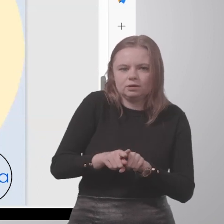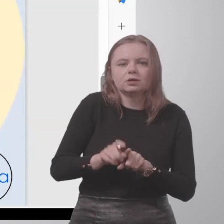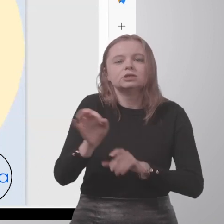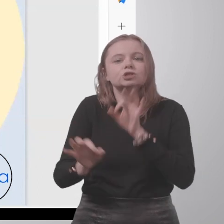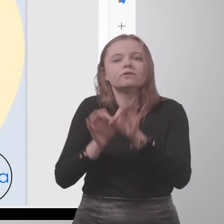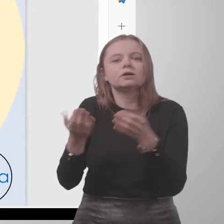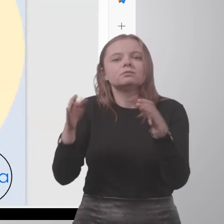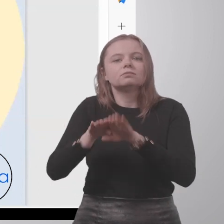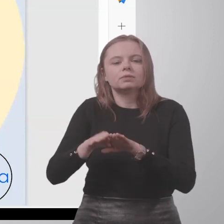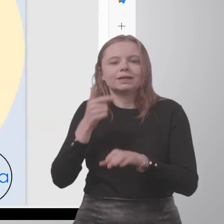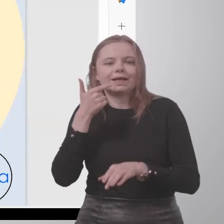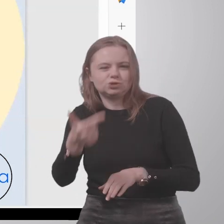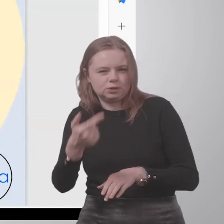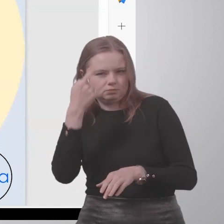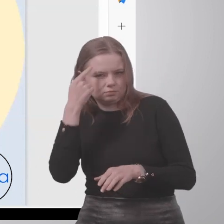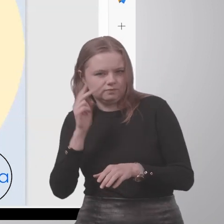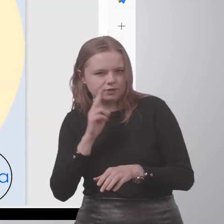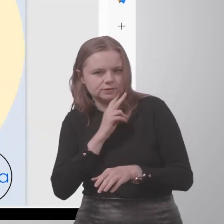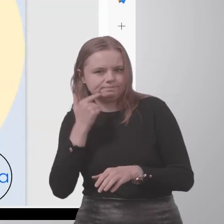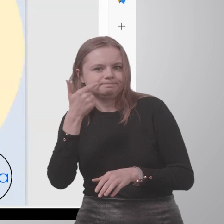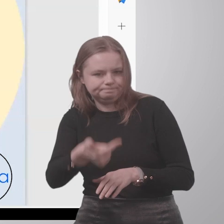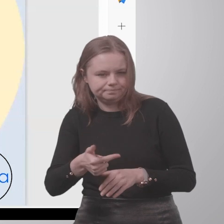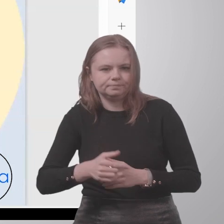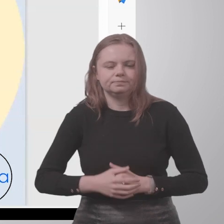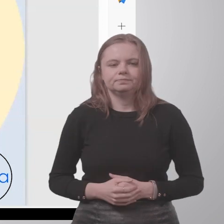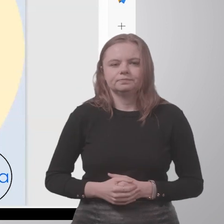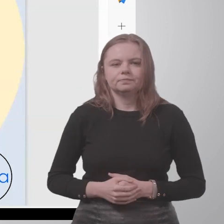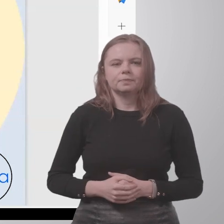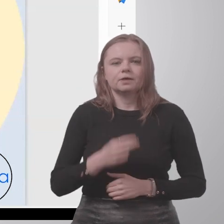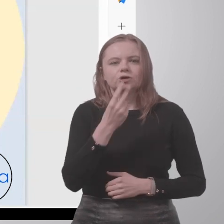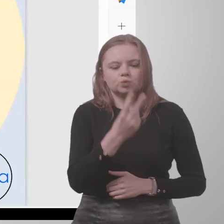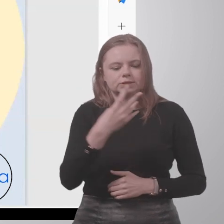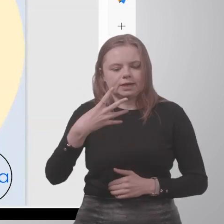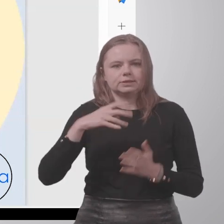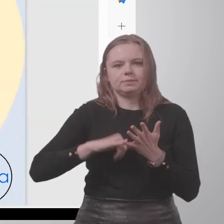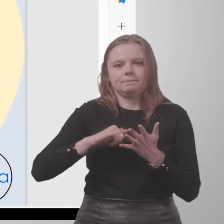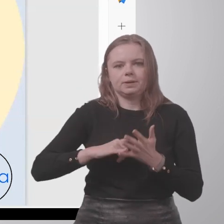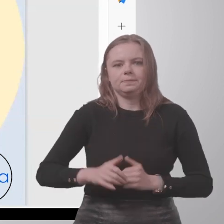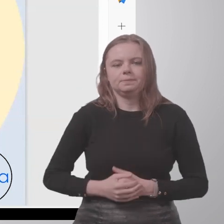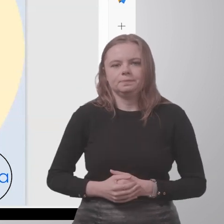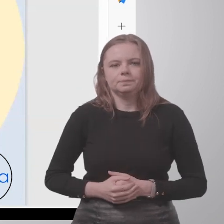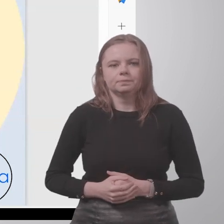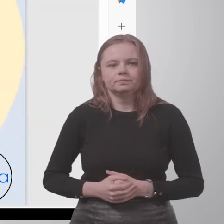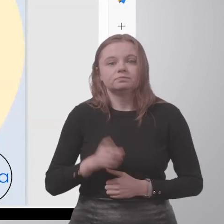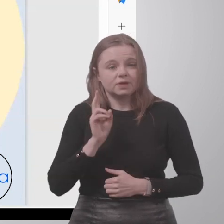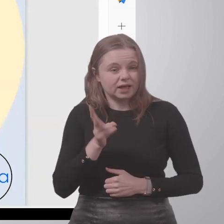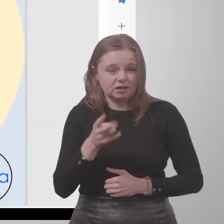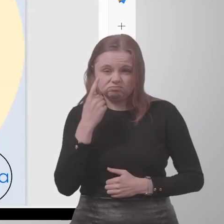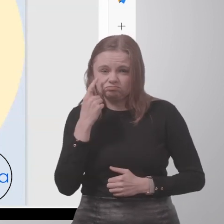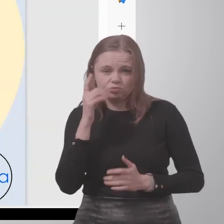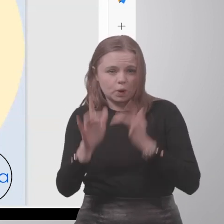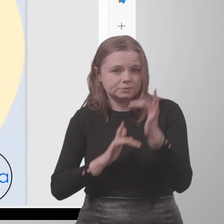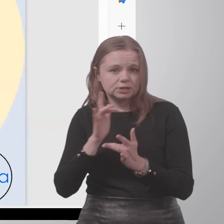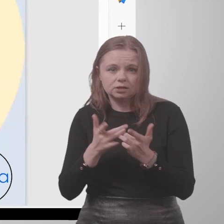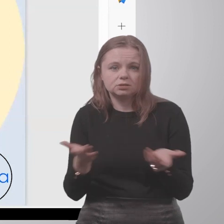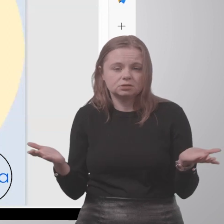caring aspects. And the survey closes next week, I believe, next Friday. So that's September 29th. And again, if you